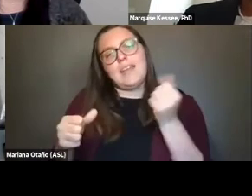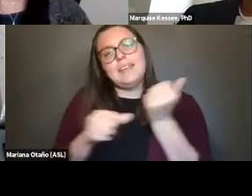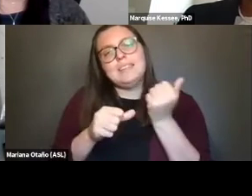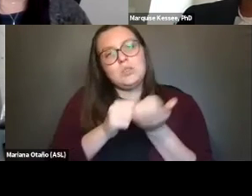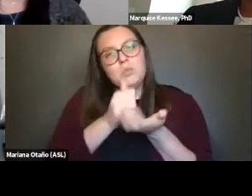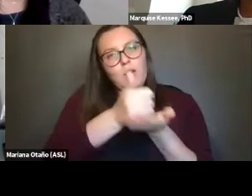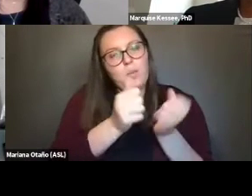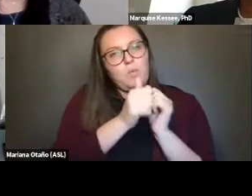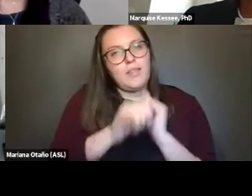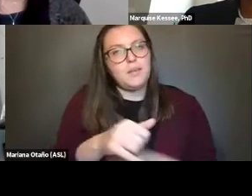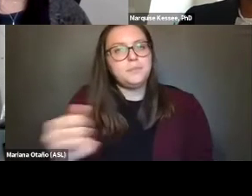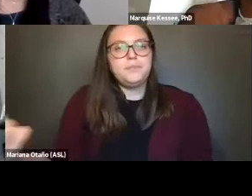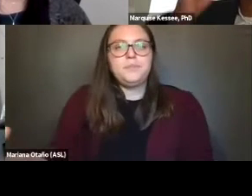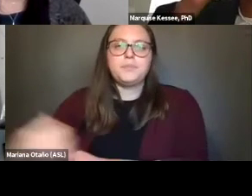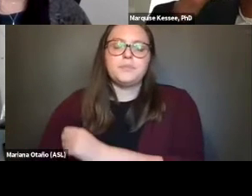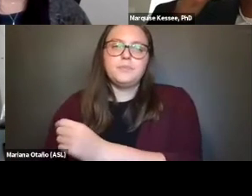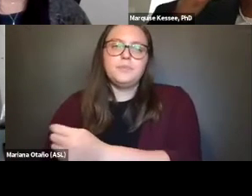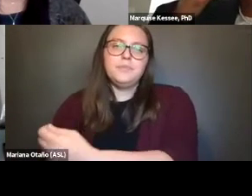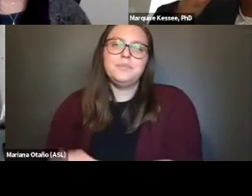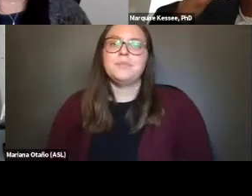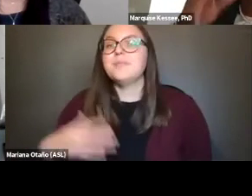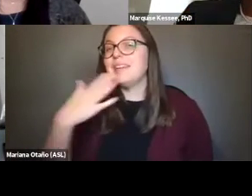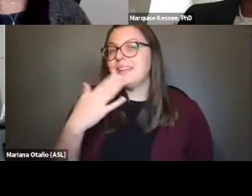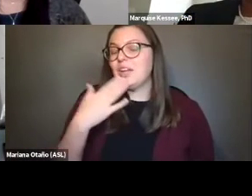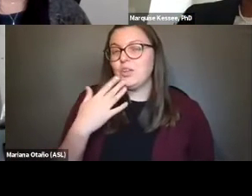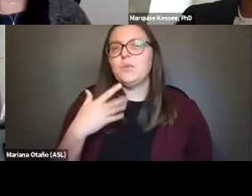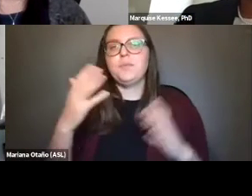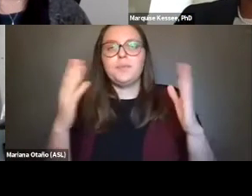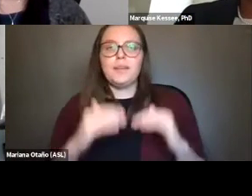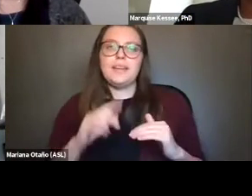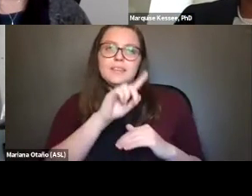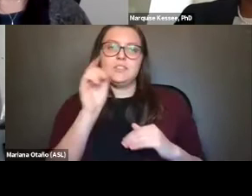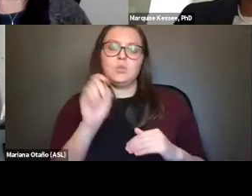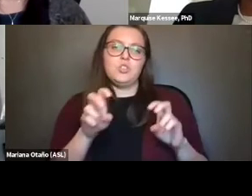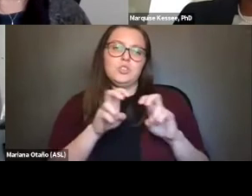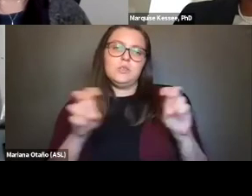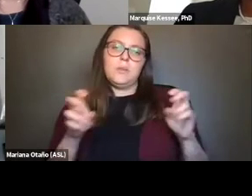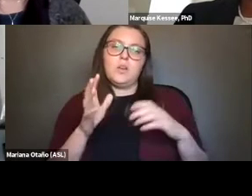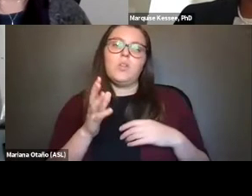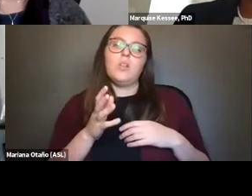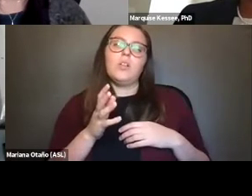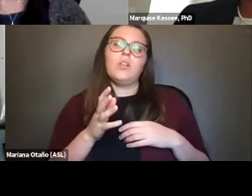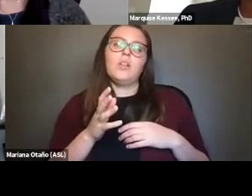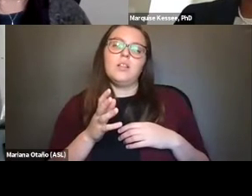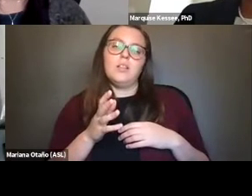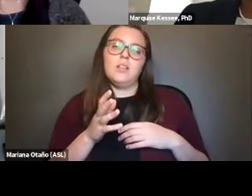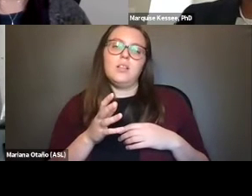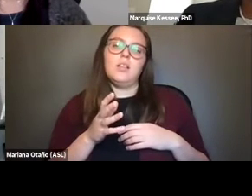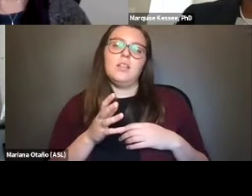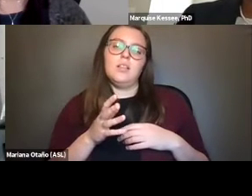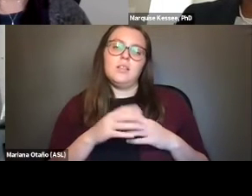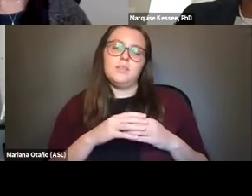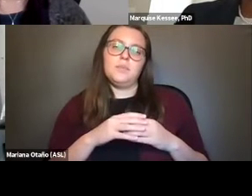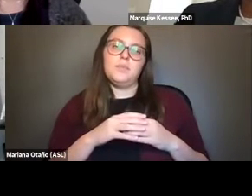well. Okay, thank you. My next question to the panel is, it's relative